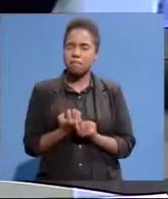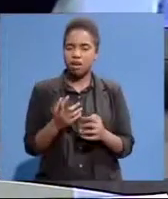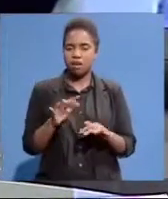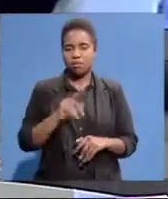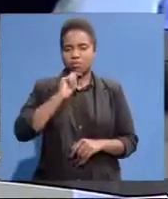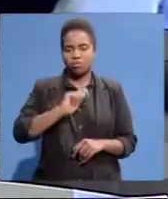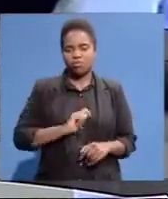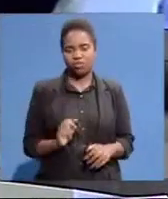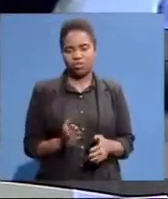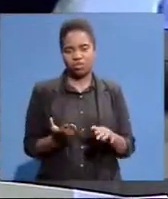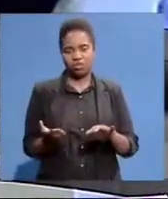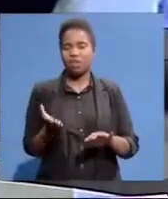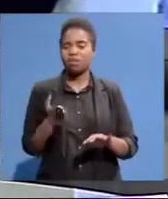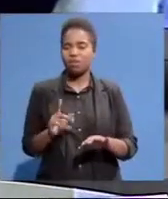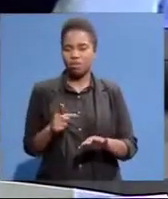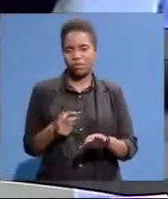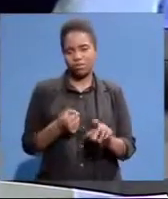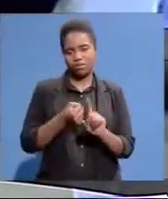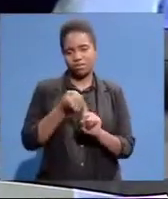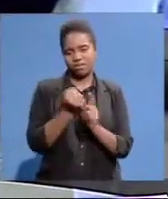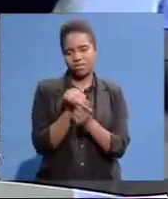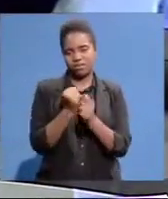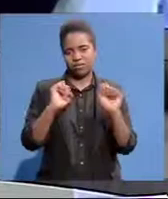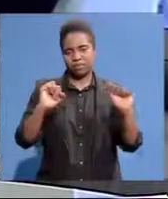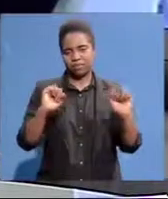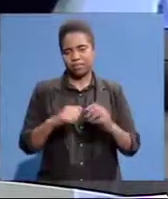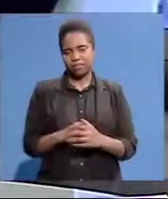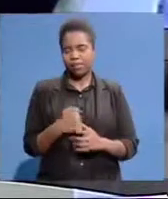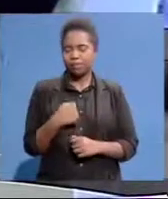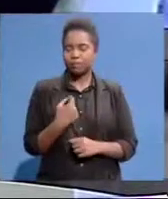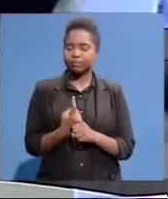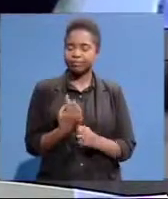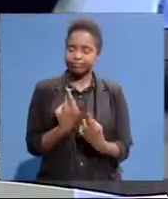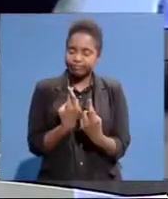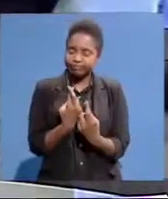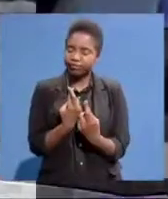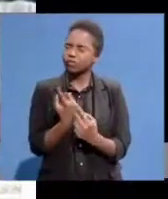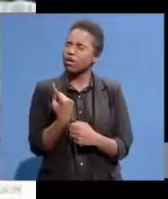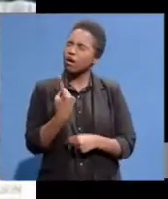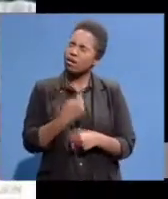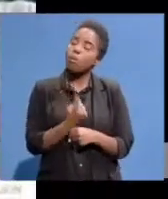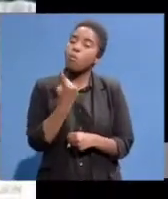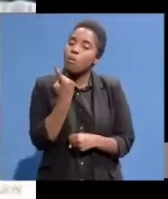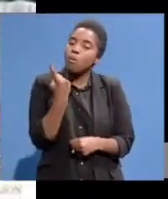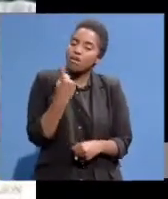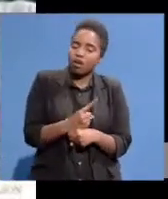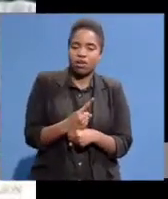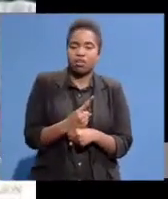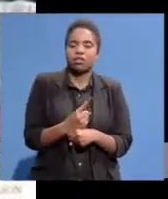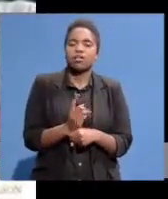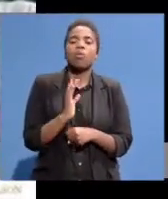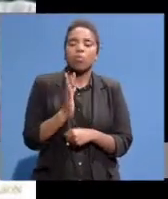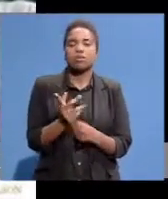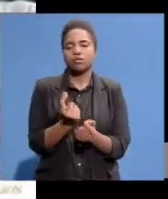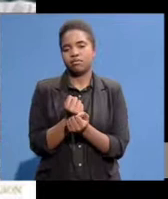die. But, you know, we were always hopeful. We knew that it could never go on like that forever.